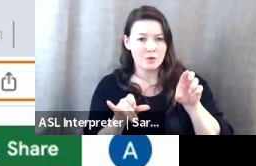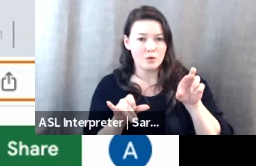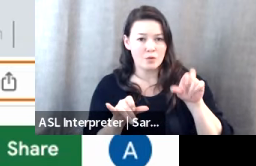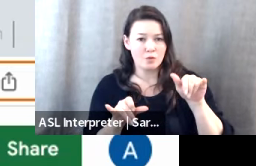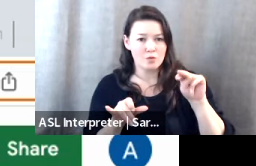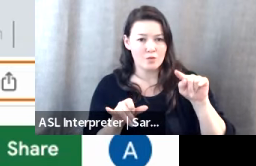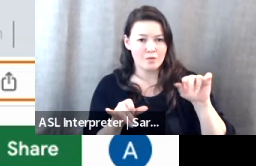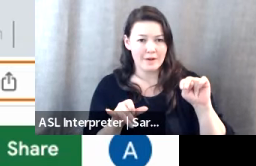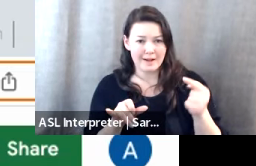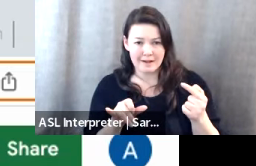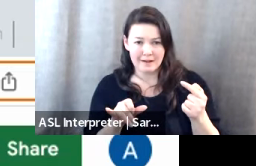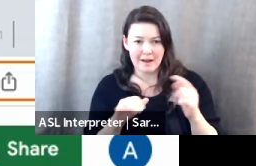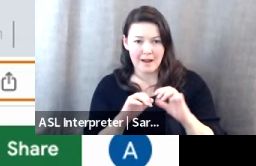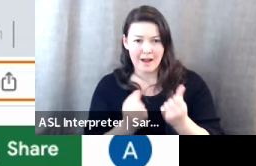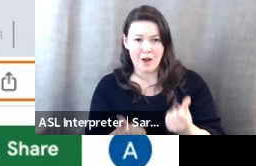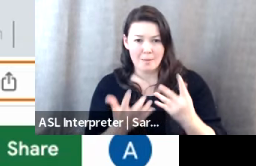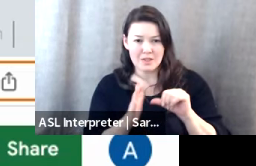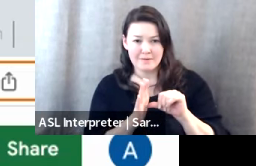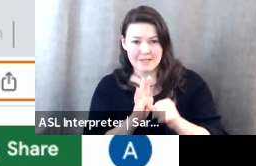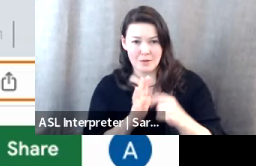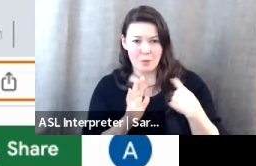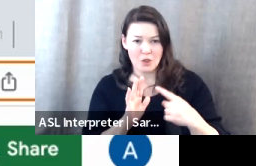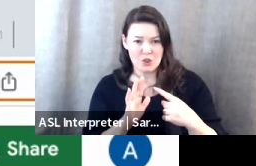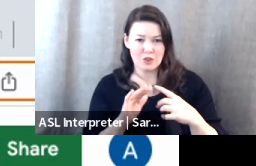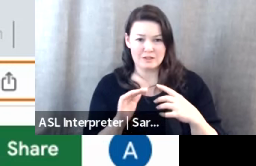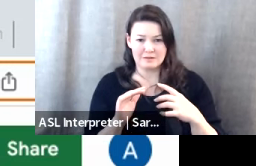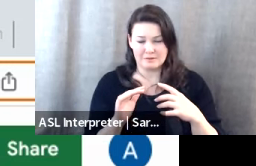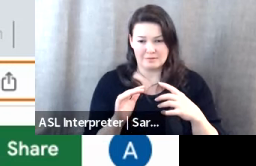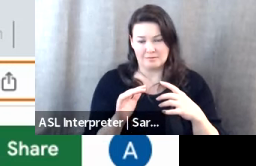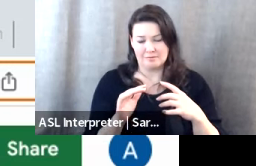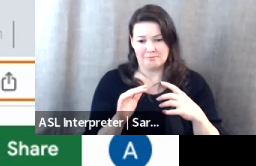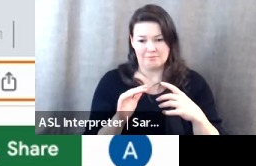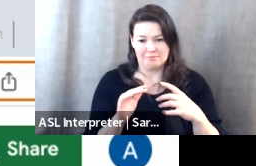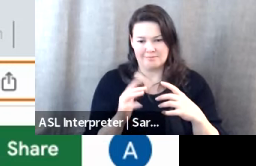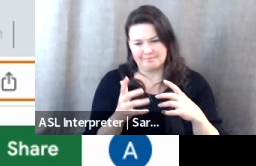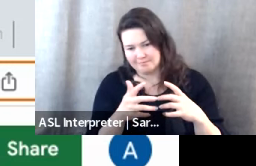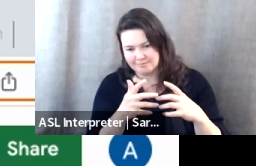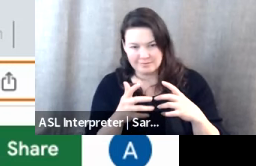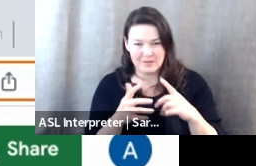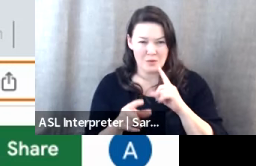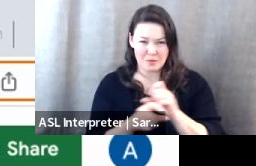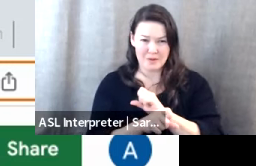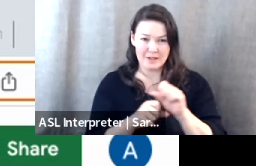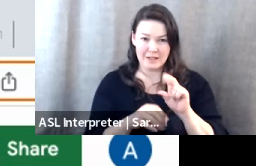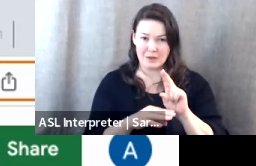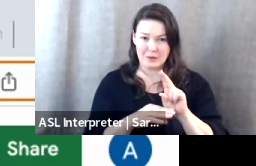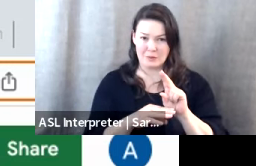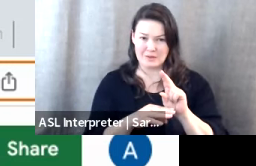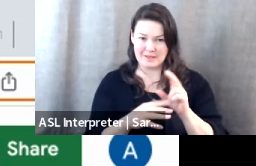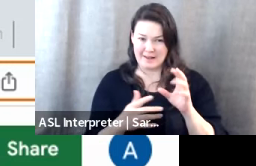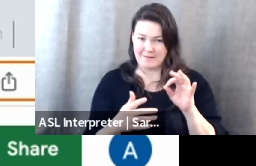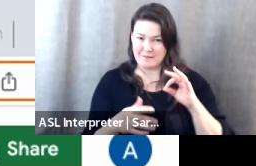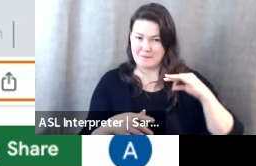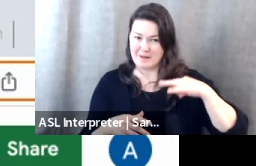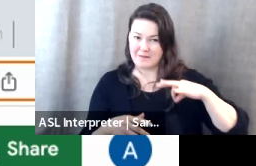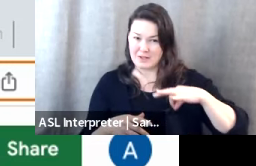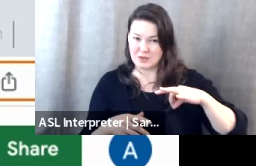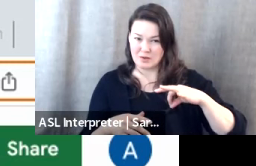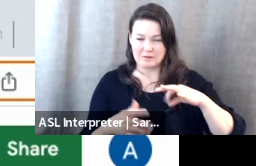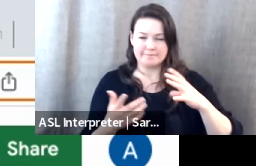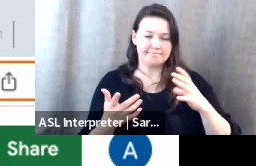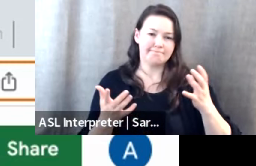should maybe put on them as we explore next options. Hayden, yo creo que quería saber quién